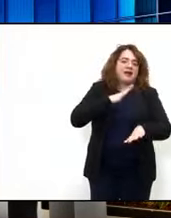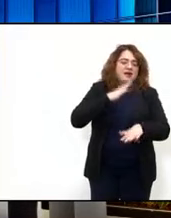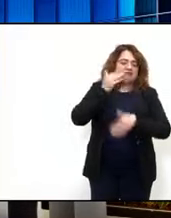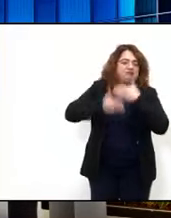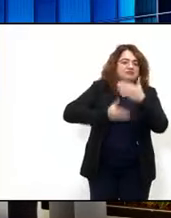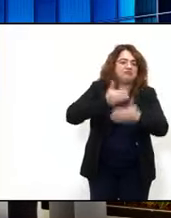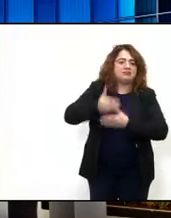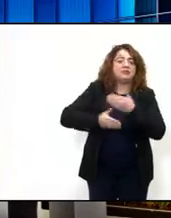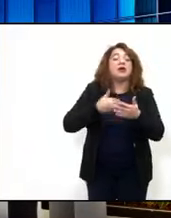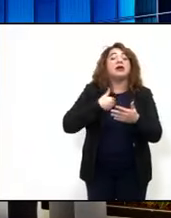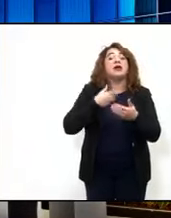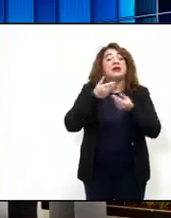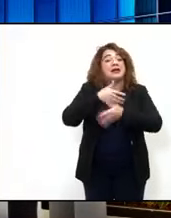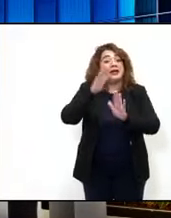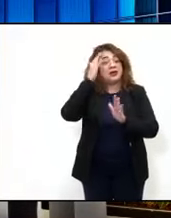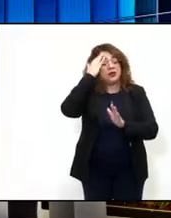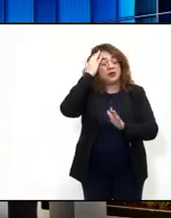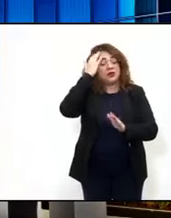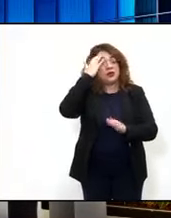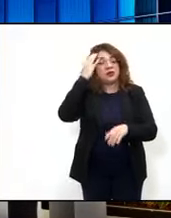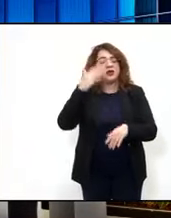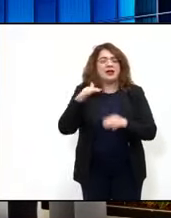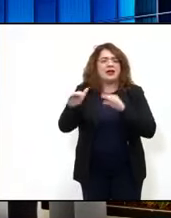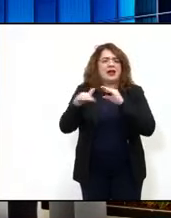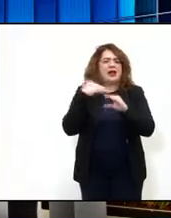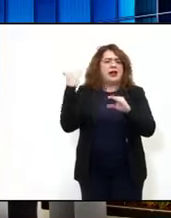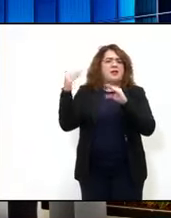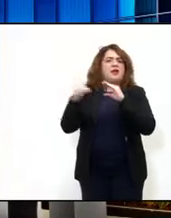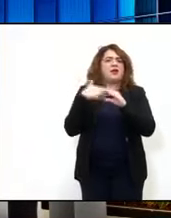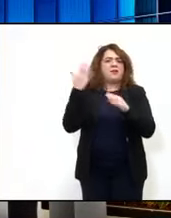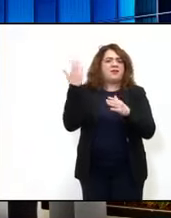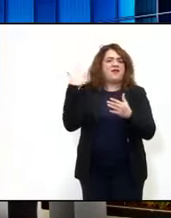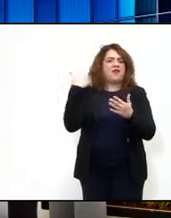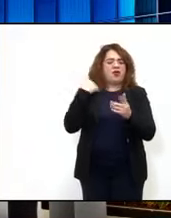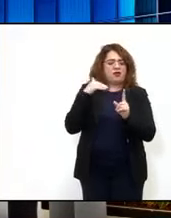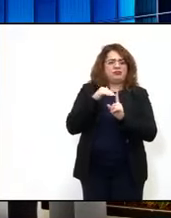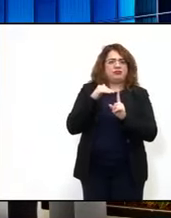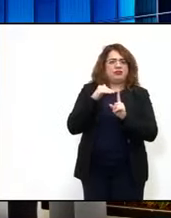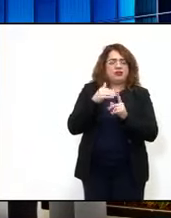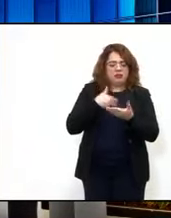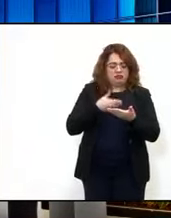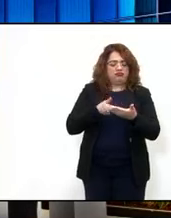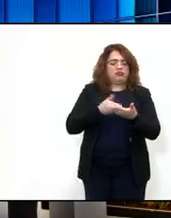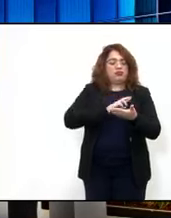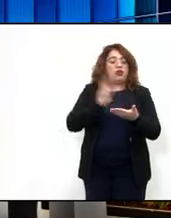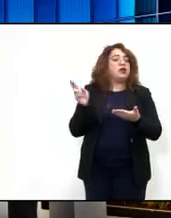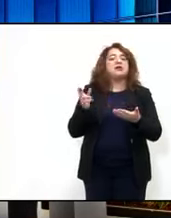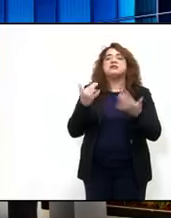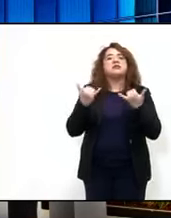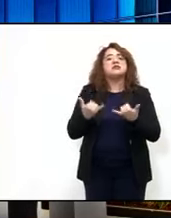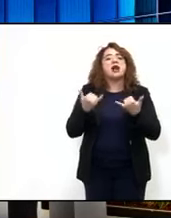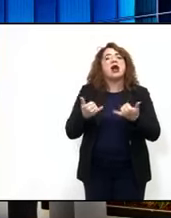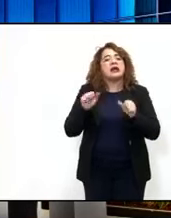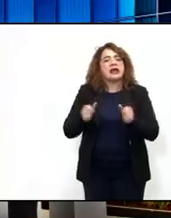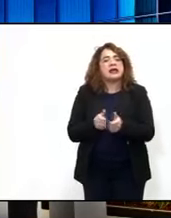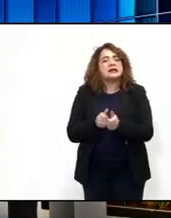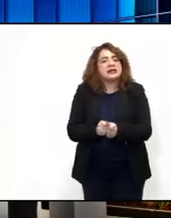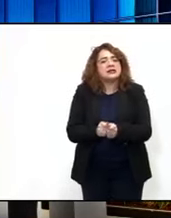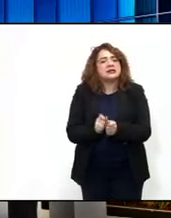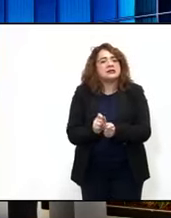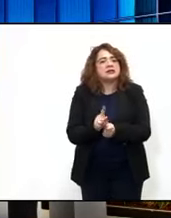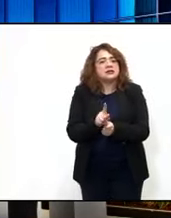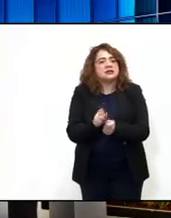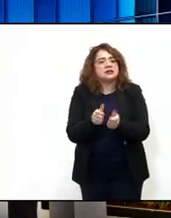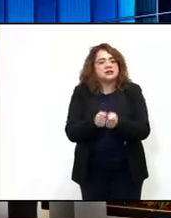We also want to let you know that it used to be just through email that you got notification, but we are also starting to send out notifications through text message